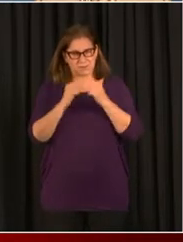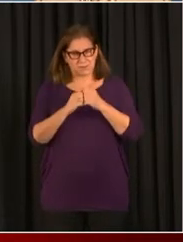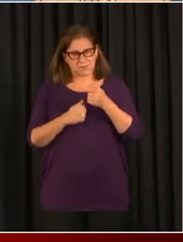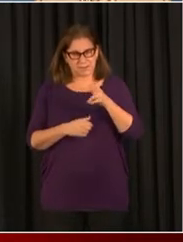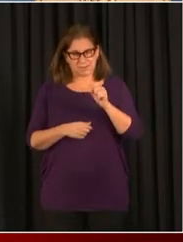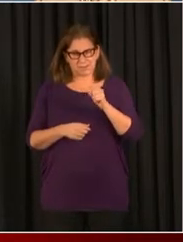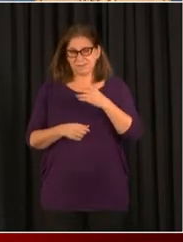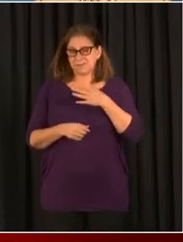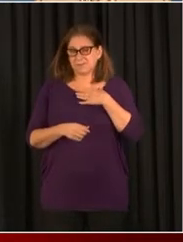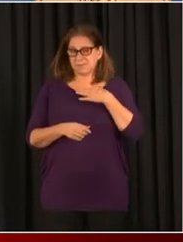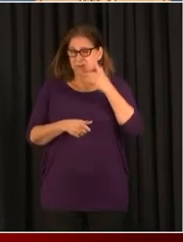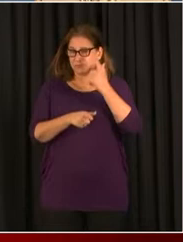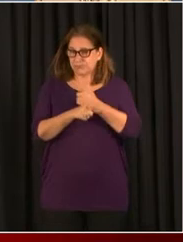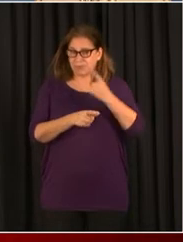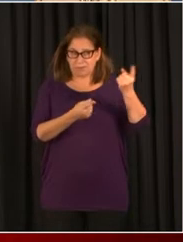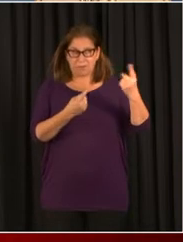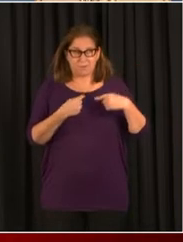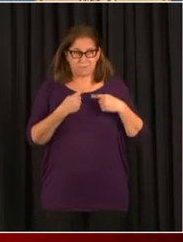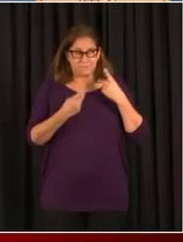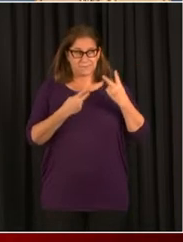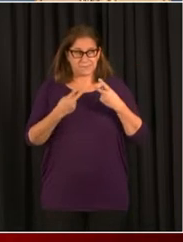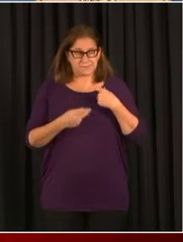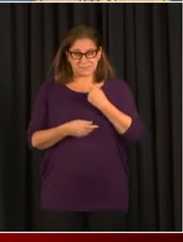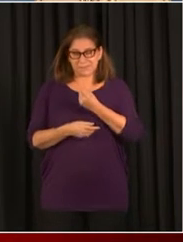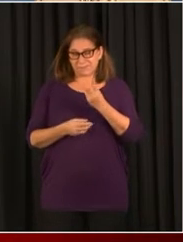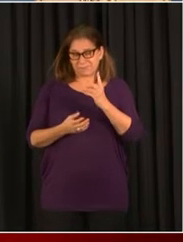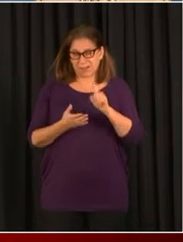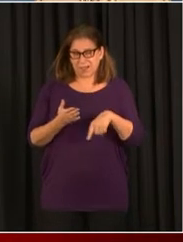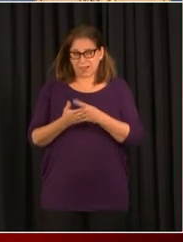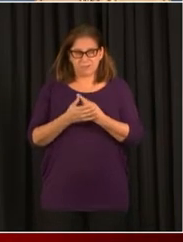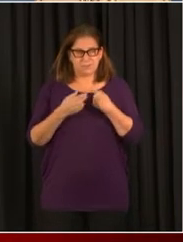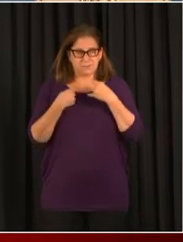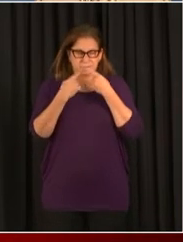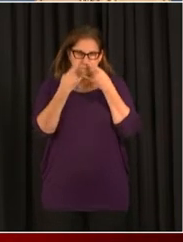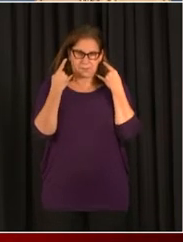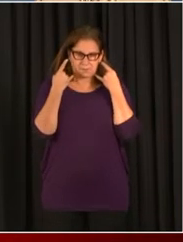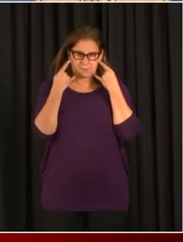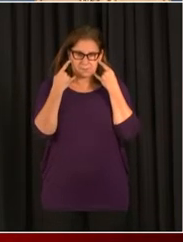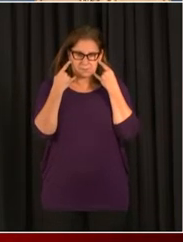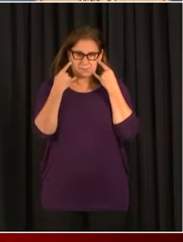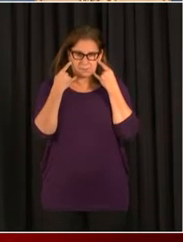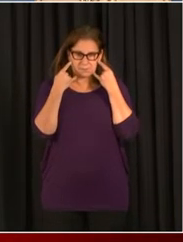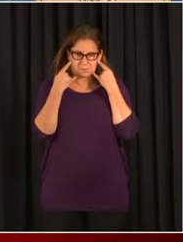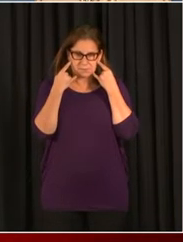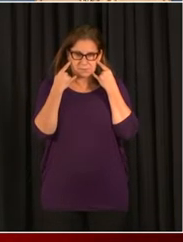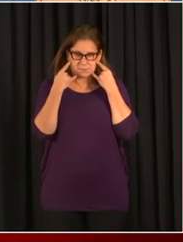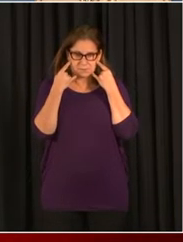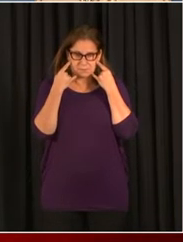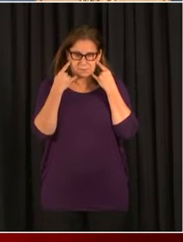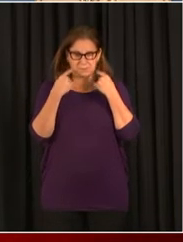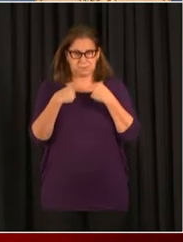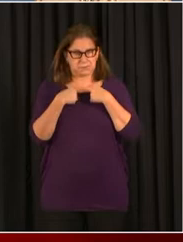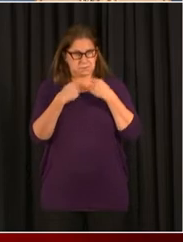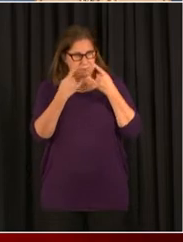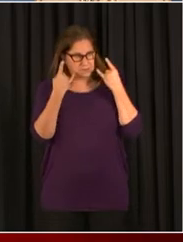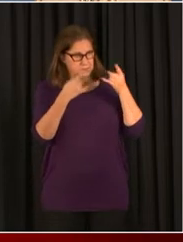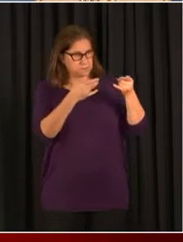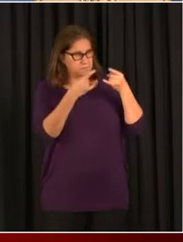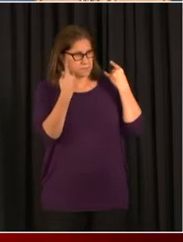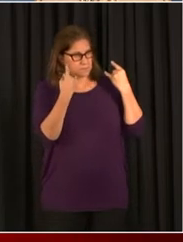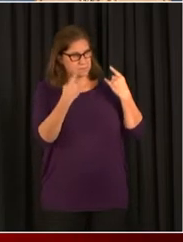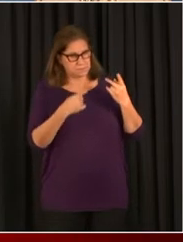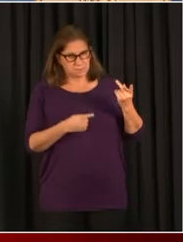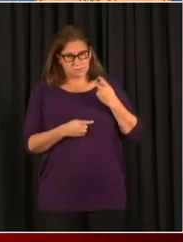never took off his mask. And then I realized that I need to put on my mask too. And so while it